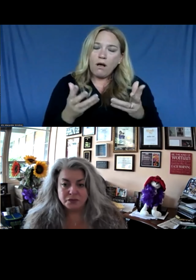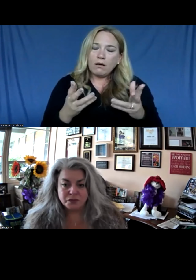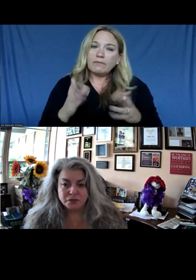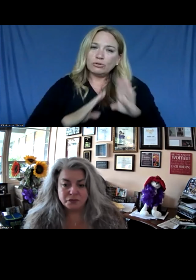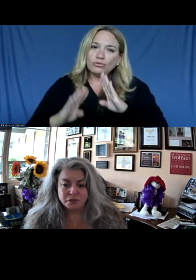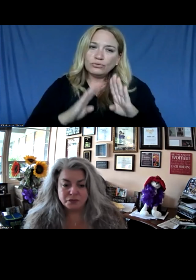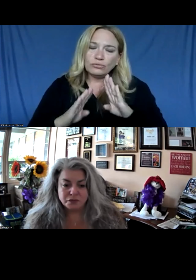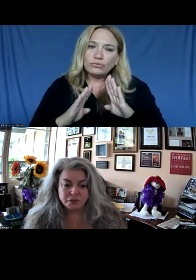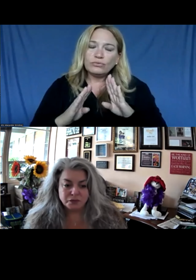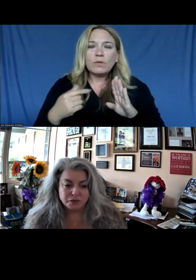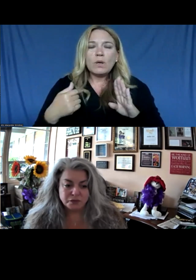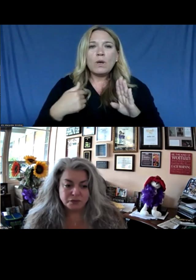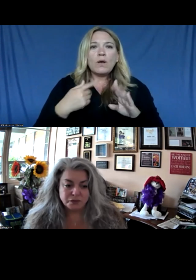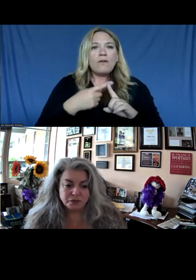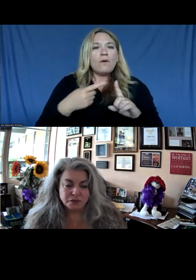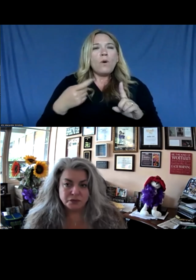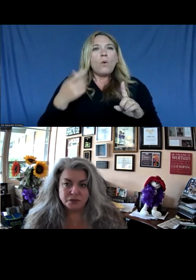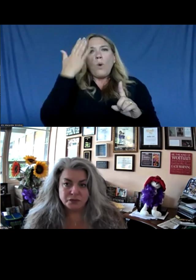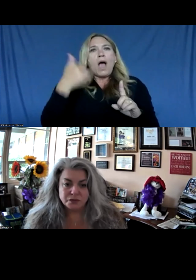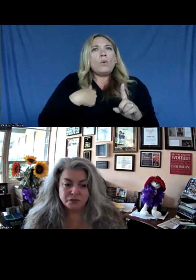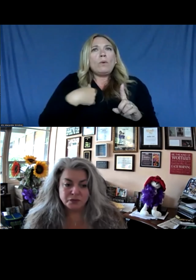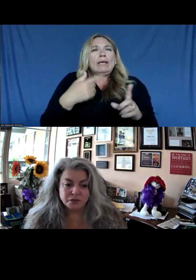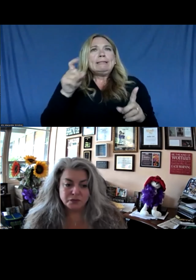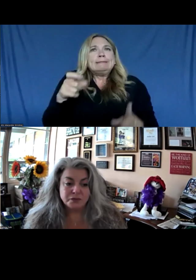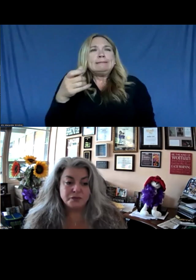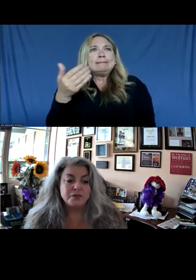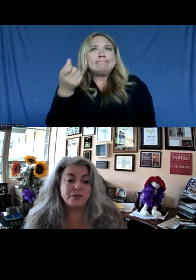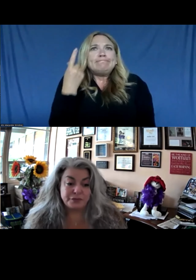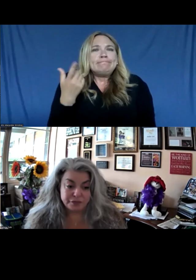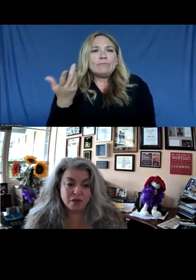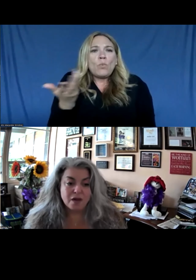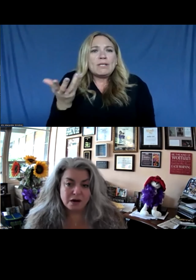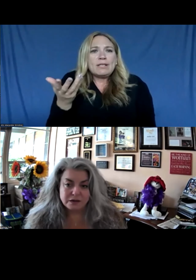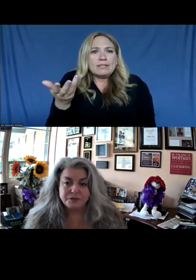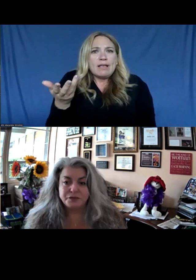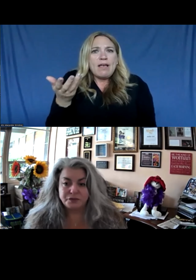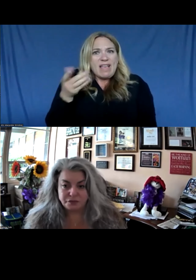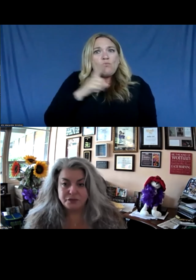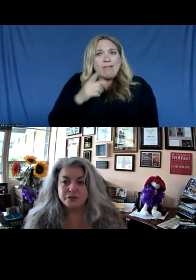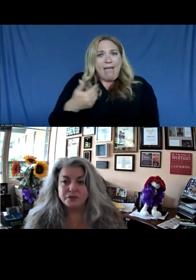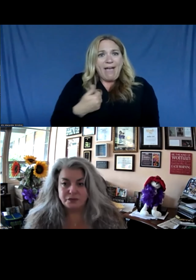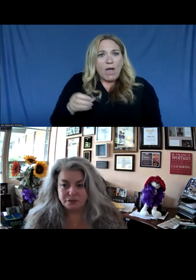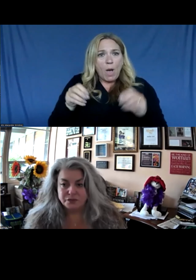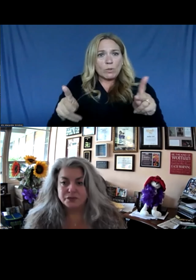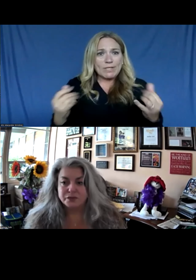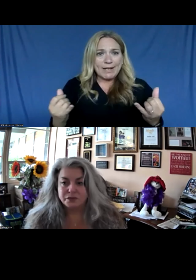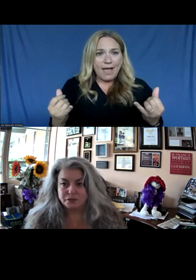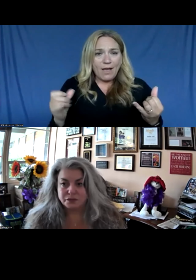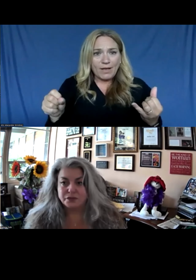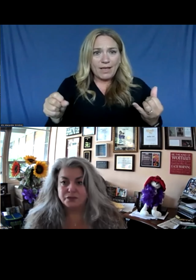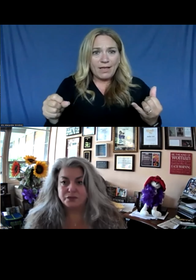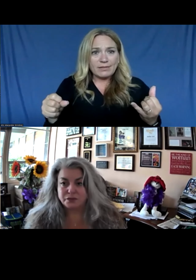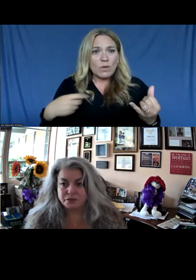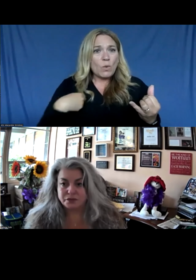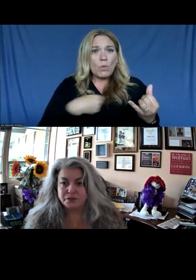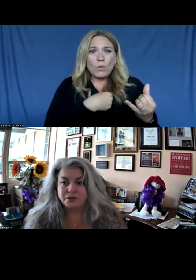sort of understanding the opportunity that we have right now, right? I mean, you just pointed out specifically, we are on